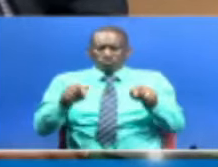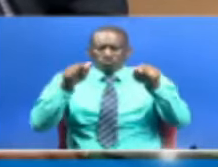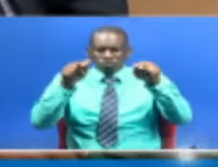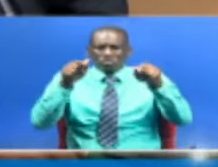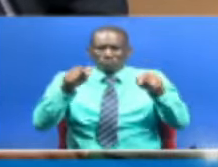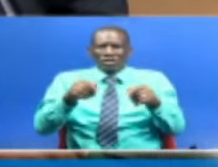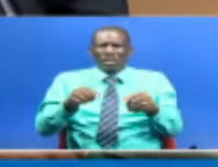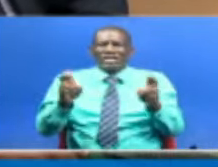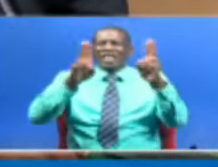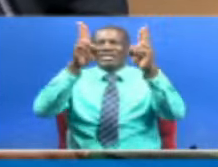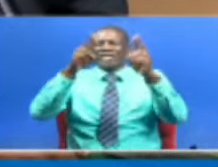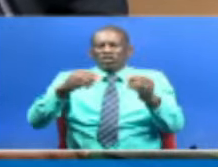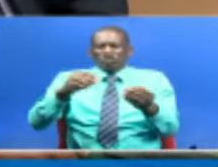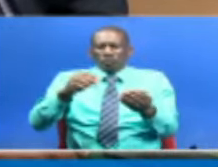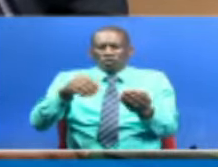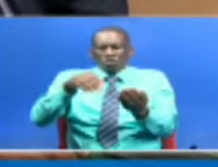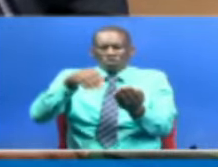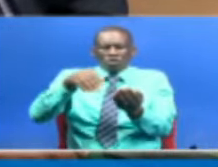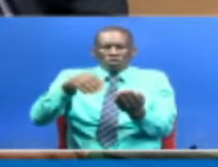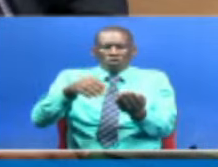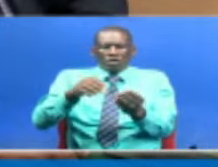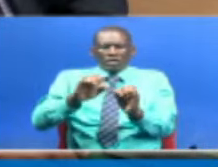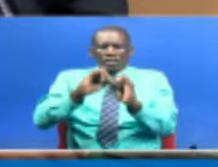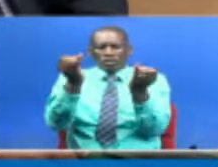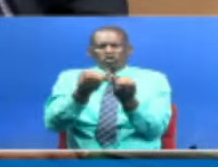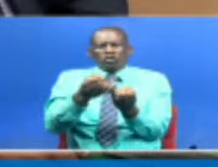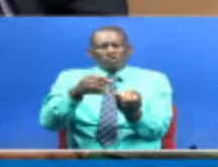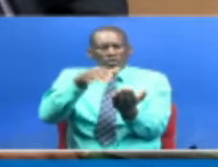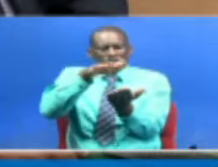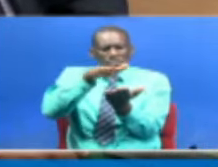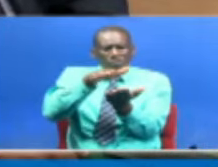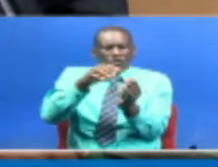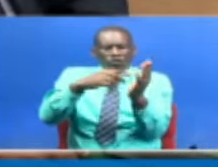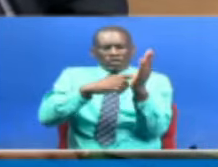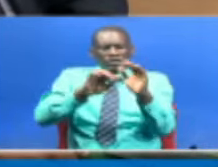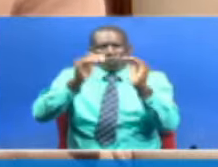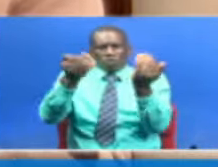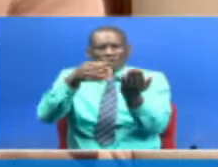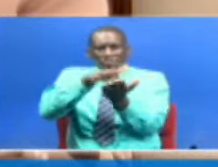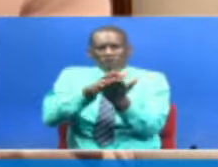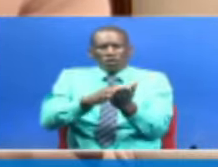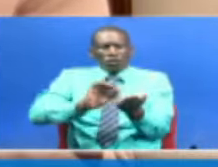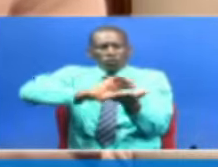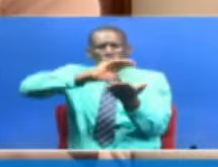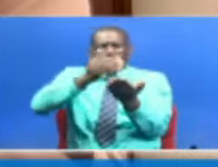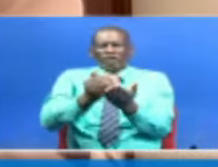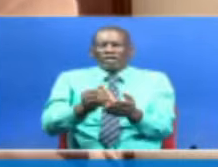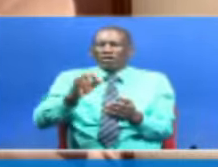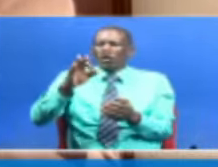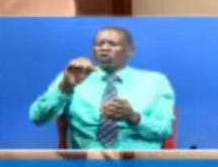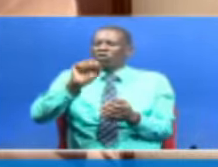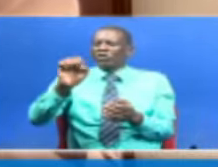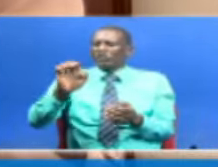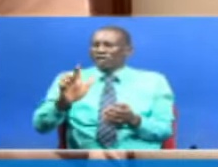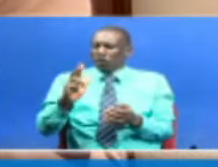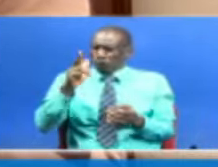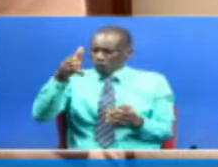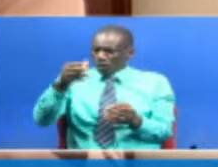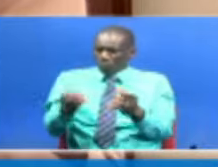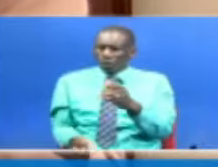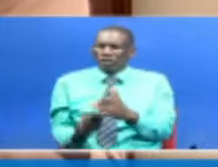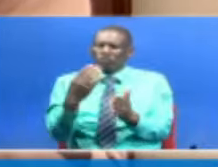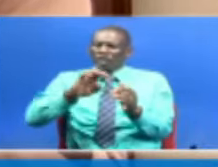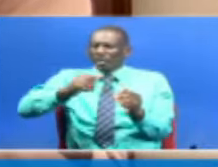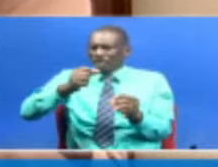multilateral lenders such as the World Bank for funding fossil fuel production on one end, and yet on the other end, talking